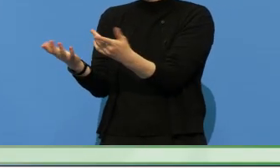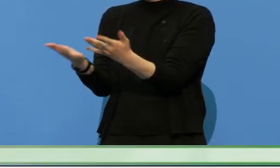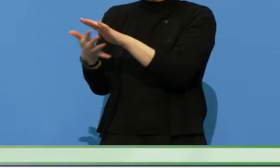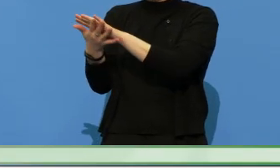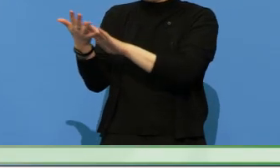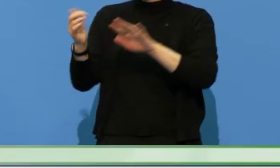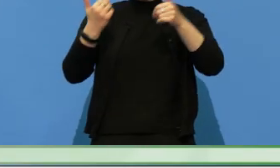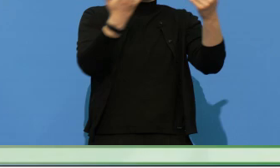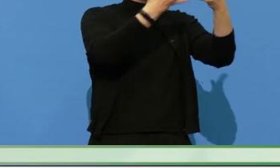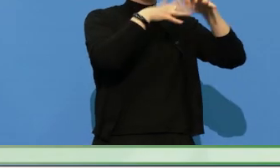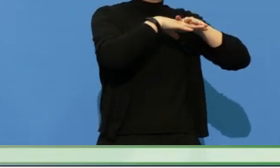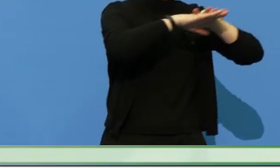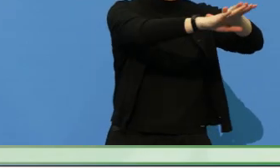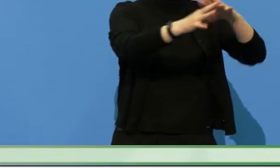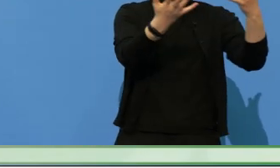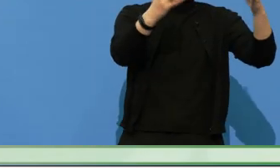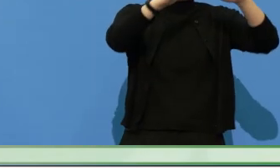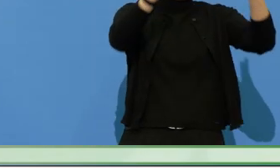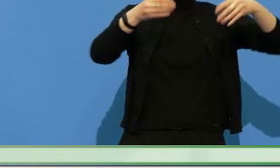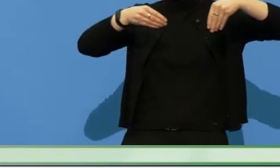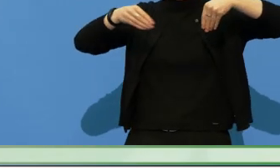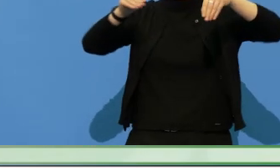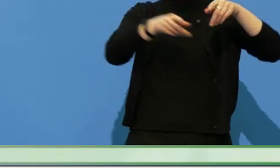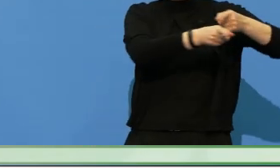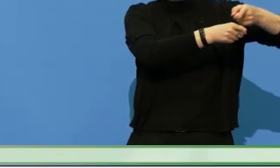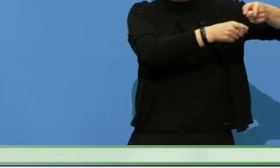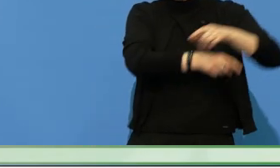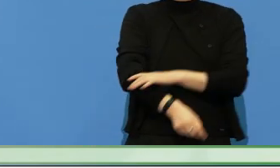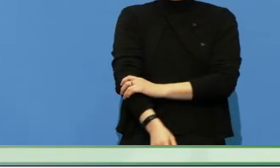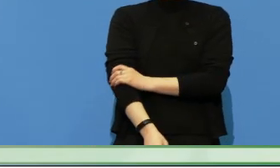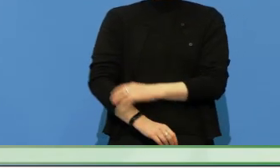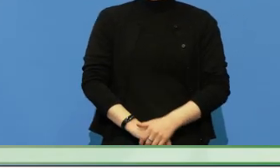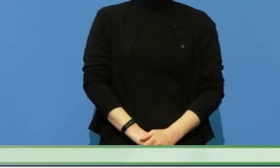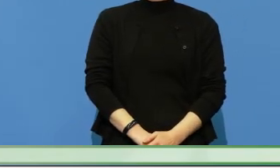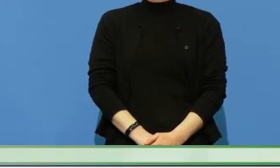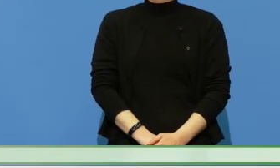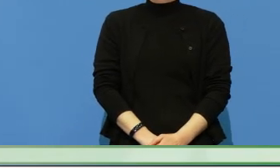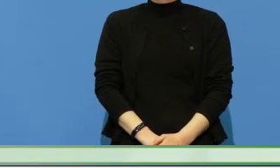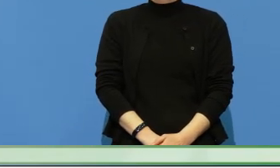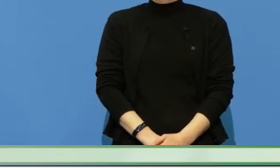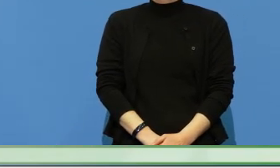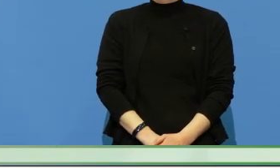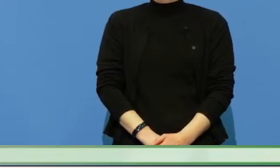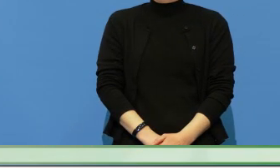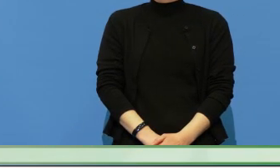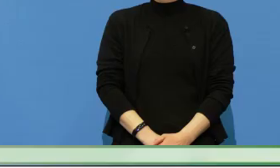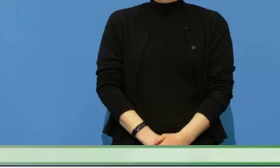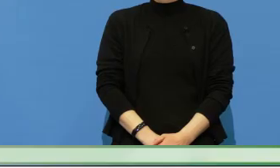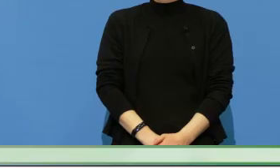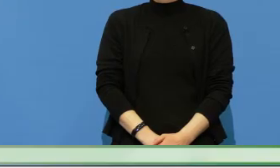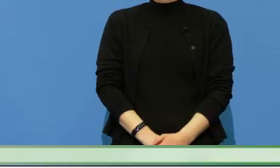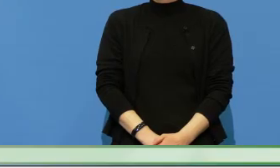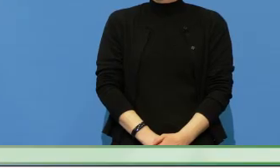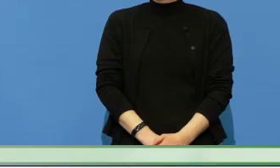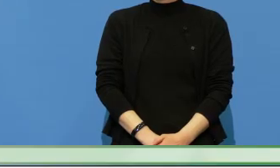of course. We also educate and make a lot of research with people with disabilities, because not everything we